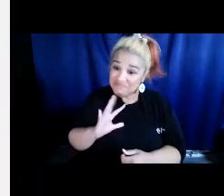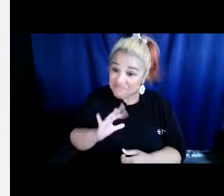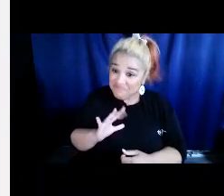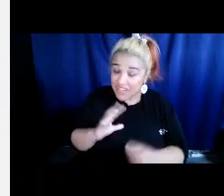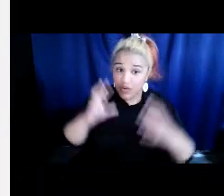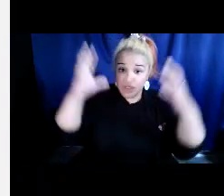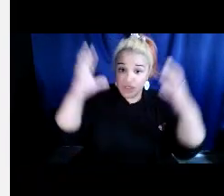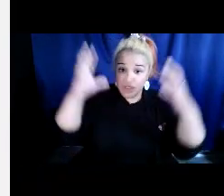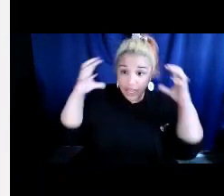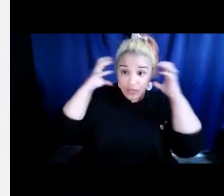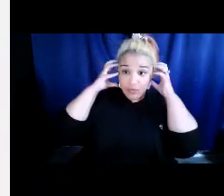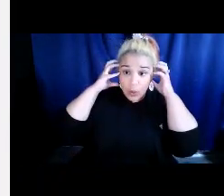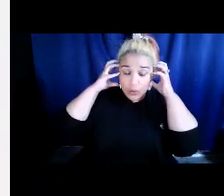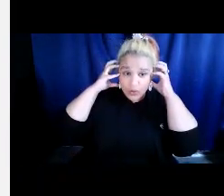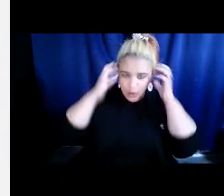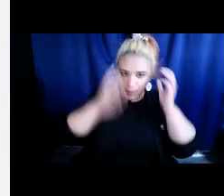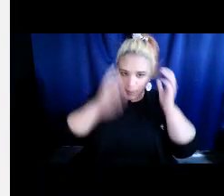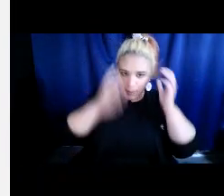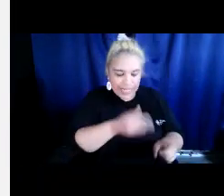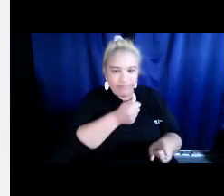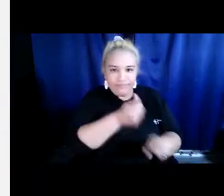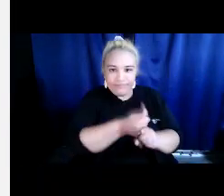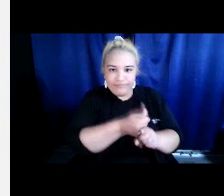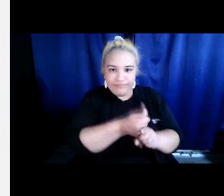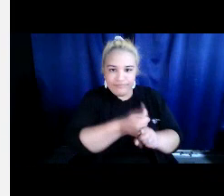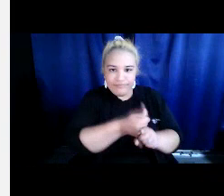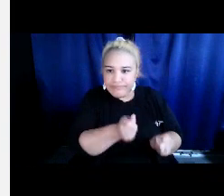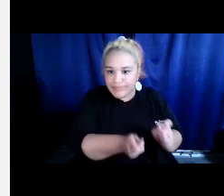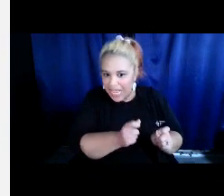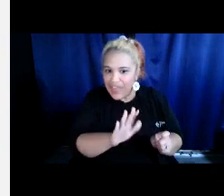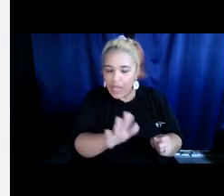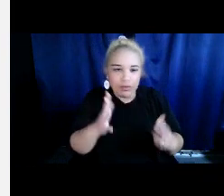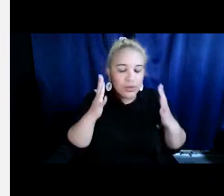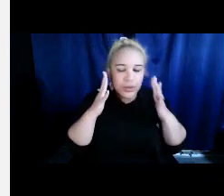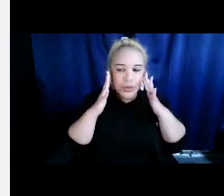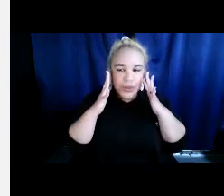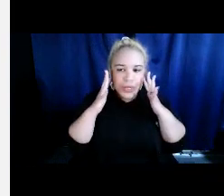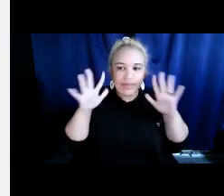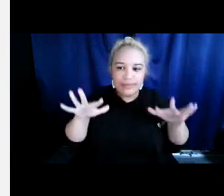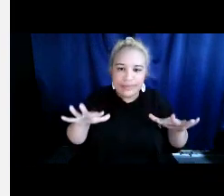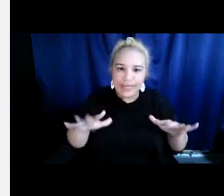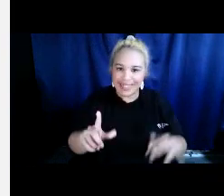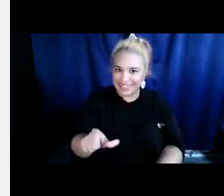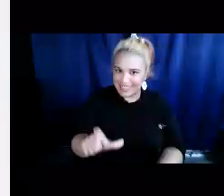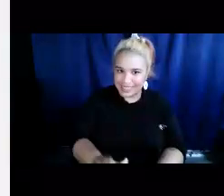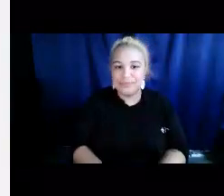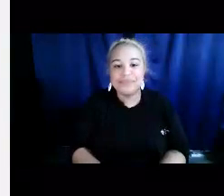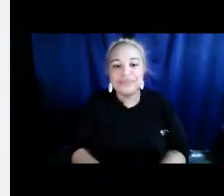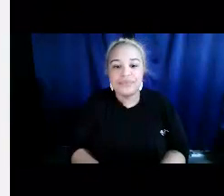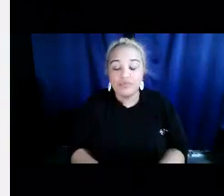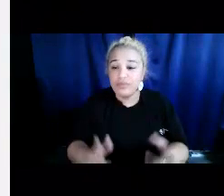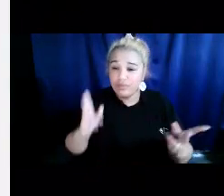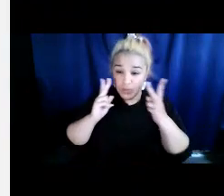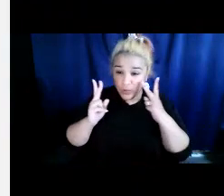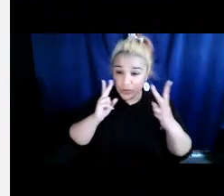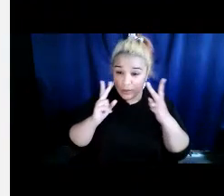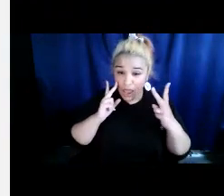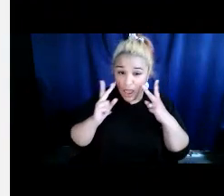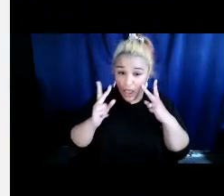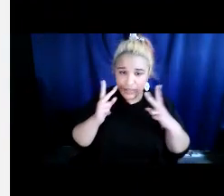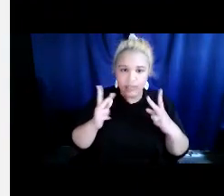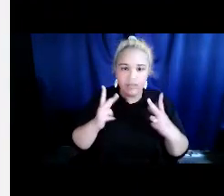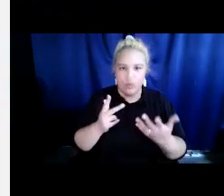various environments. With sight, use tools to increase or decrease visual stimulation. For